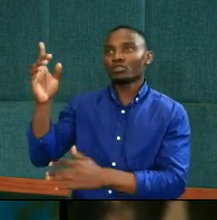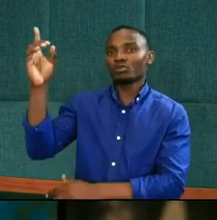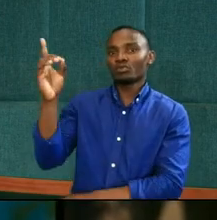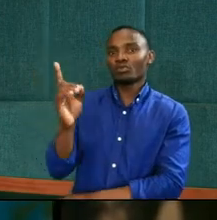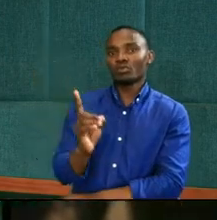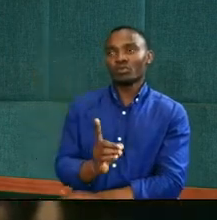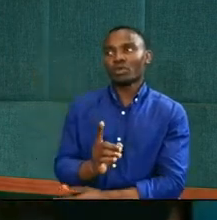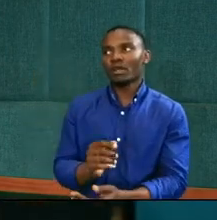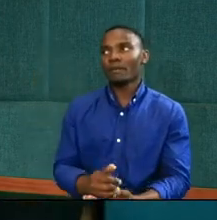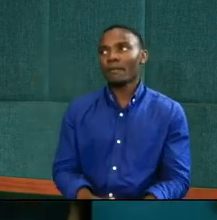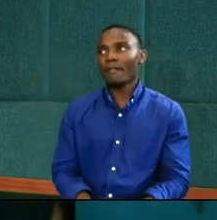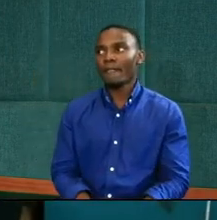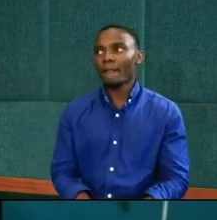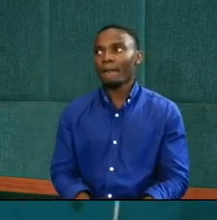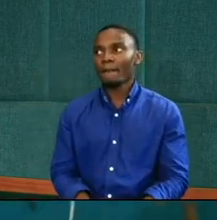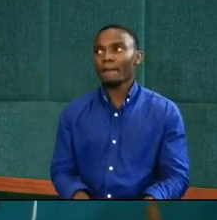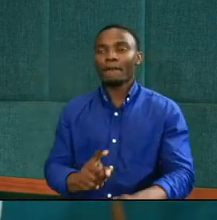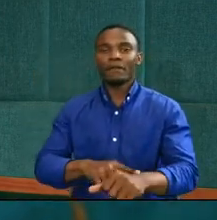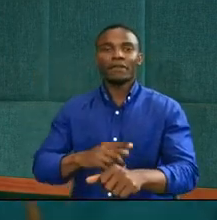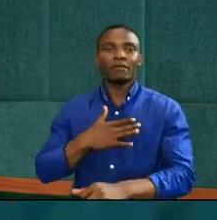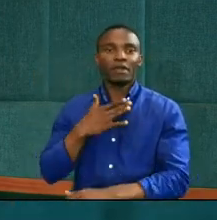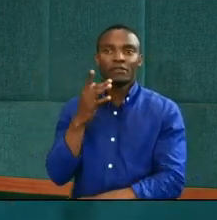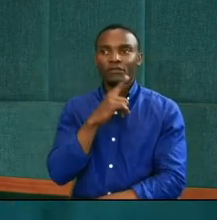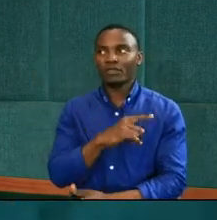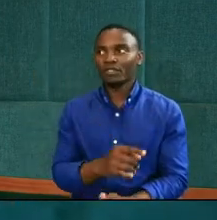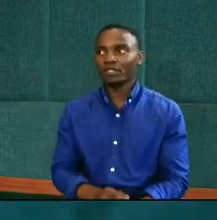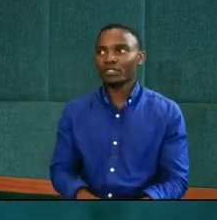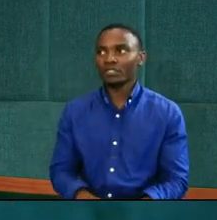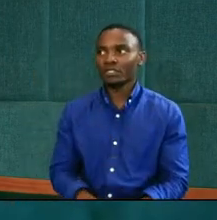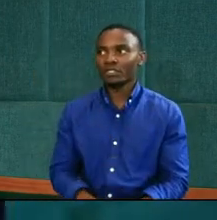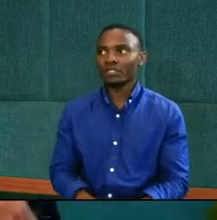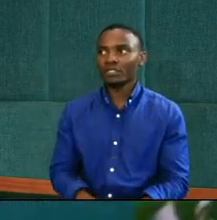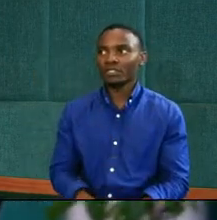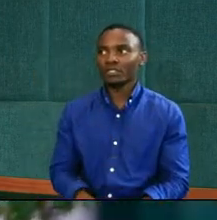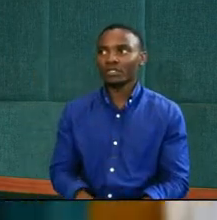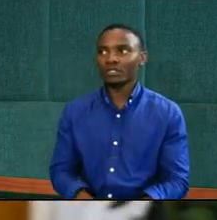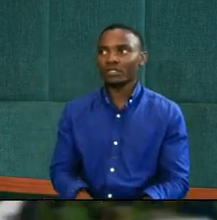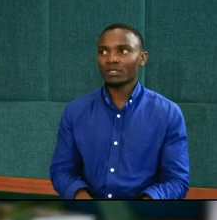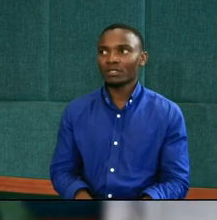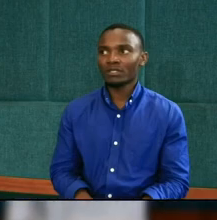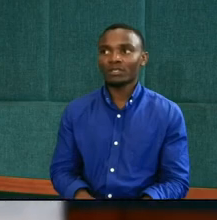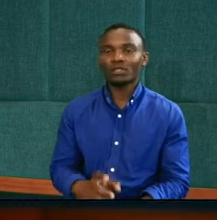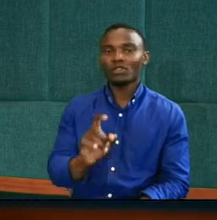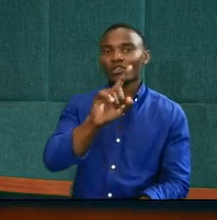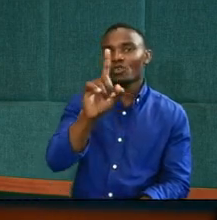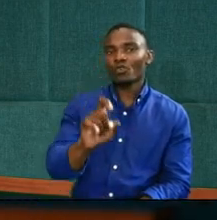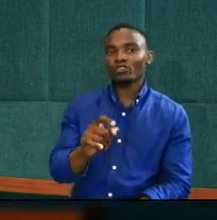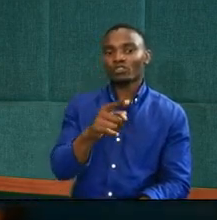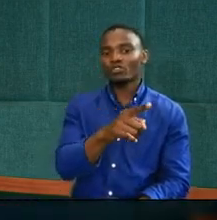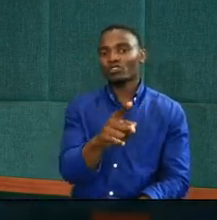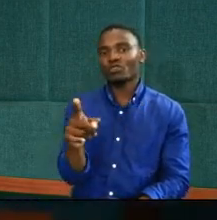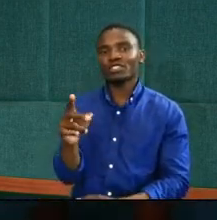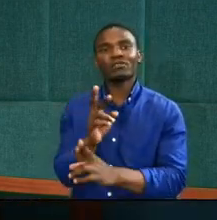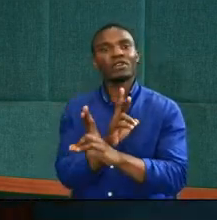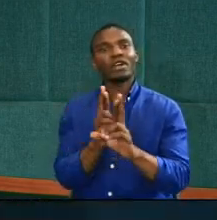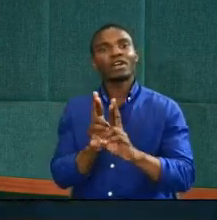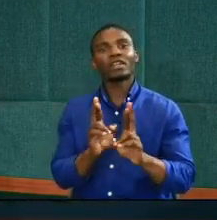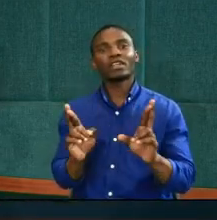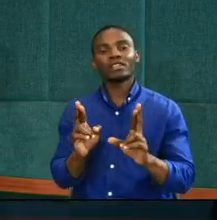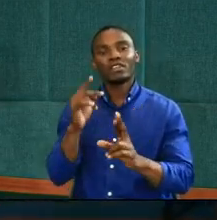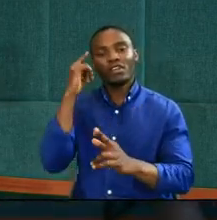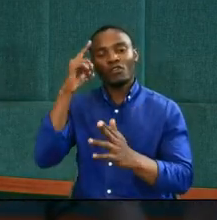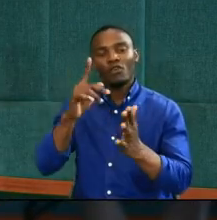coming. My time is up. So the question is, are you ready